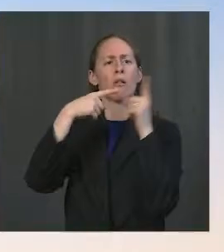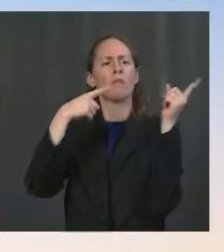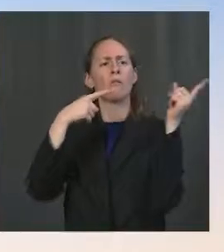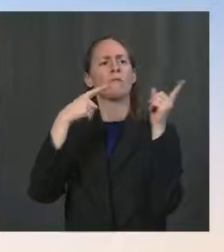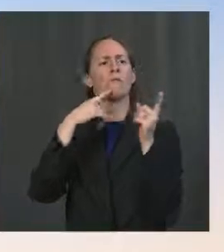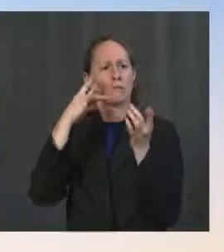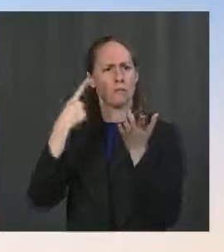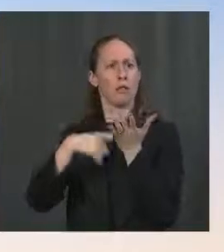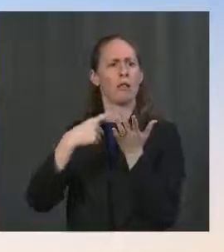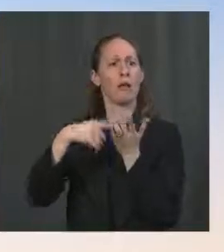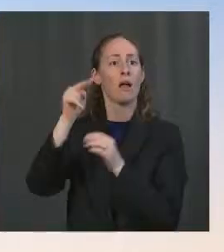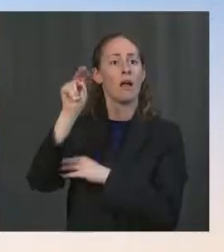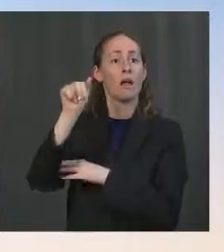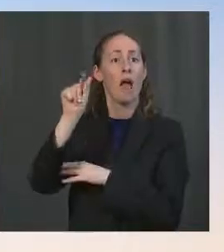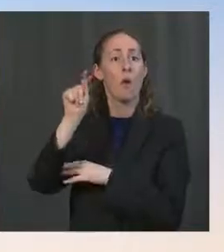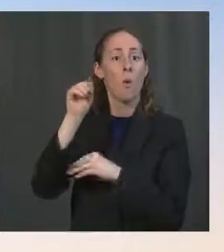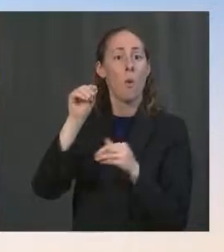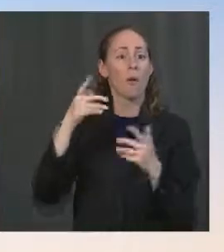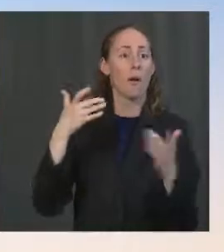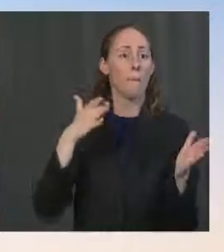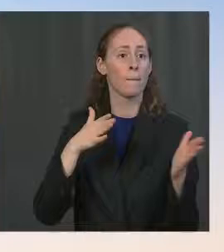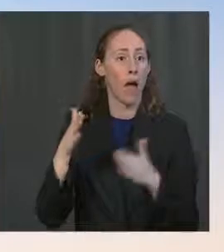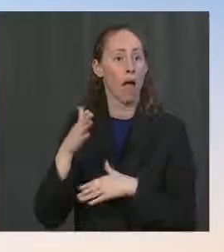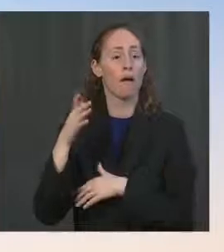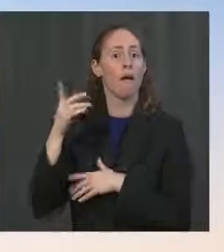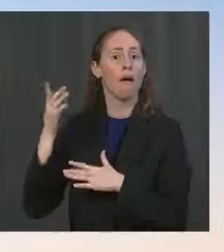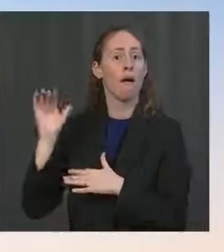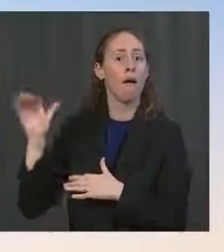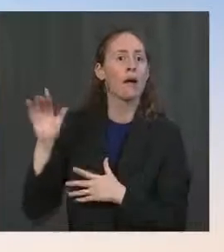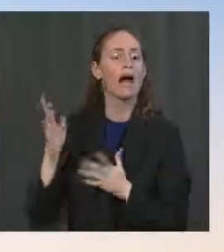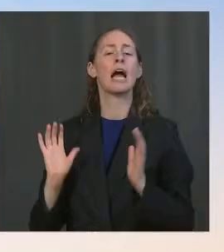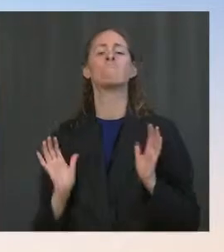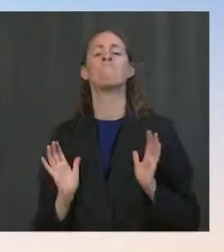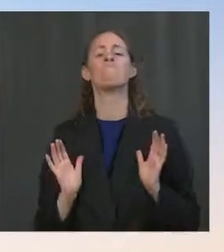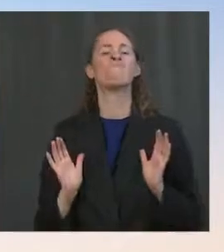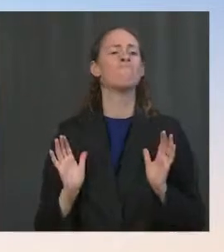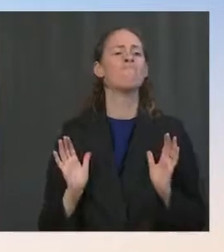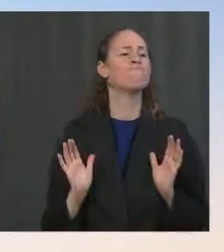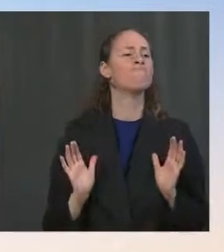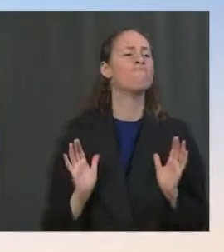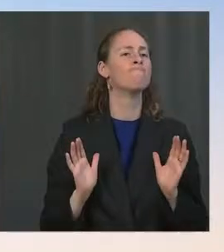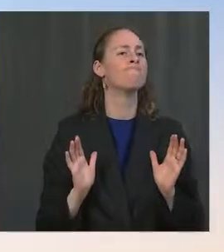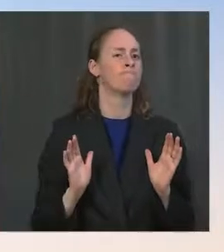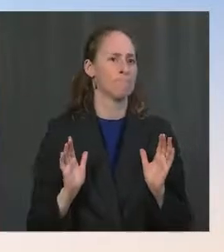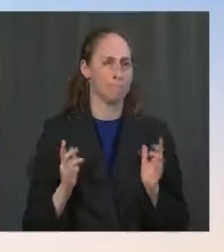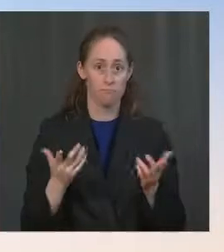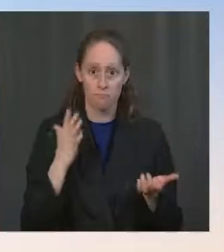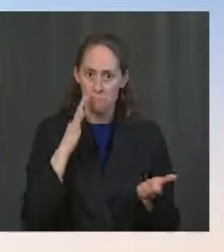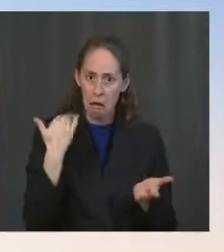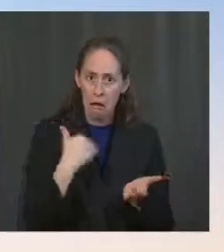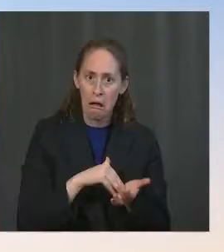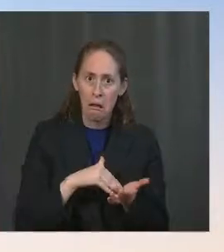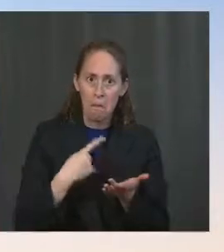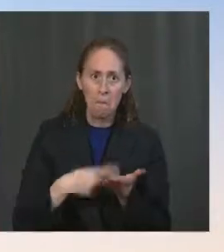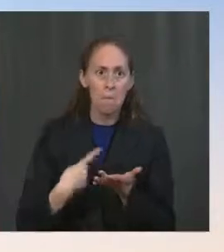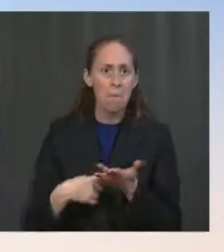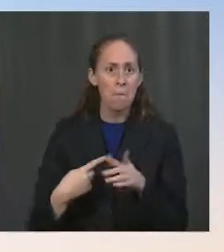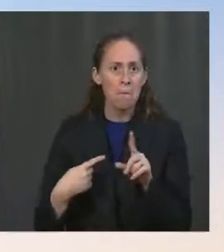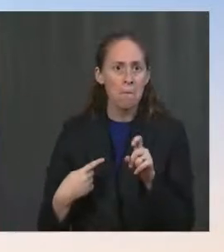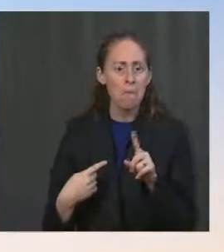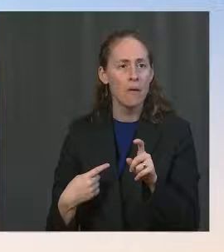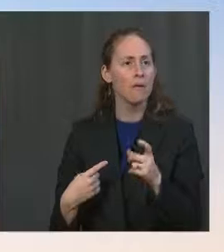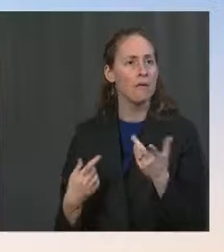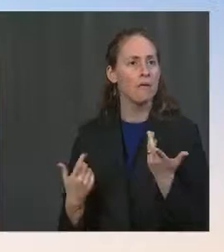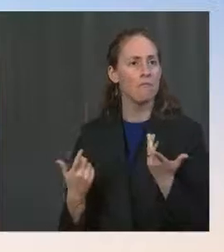said schools out on that question. I know the meeting's ongoing, but was that expected to come up in the meeting, and is the president's position still the